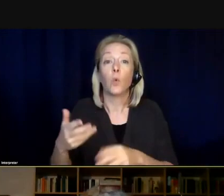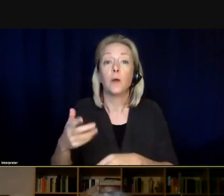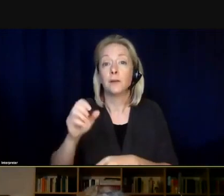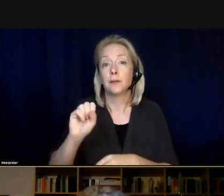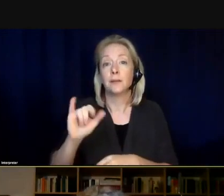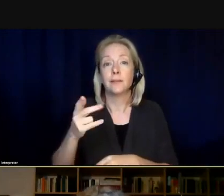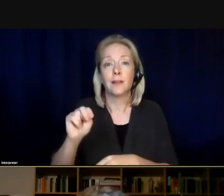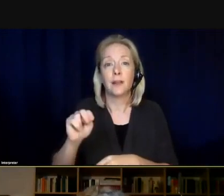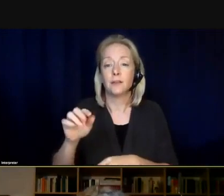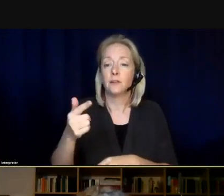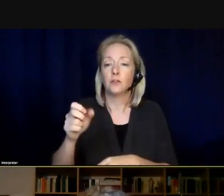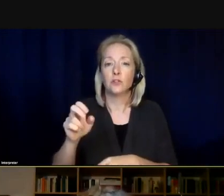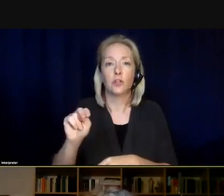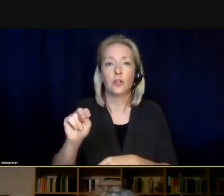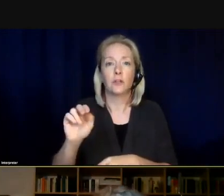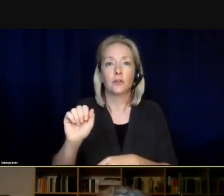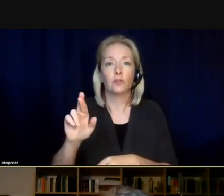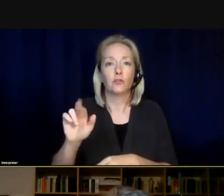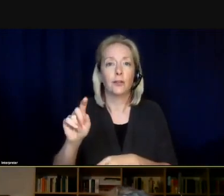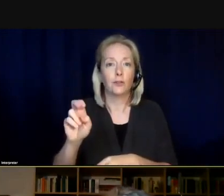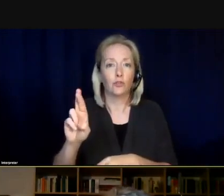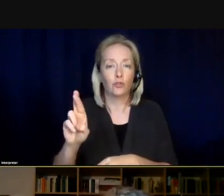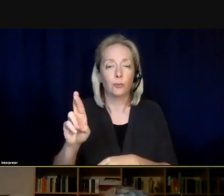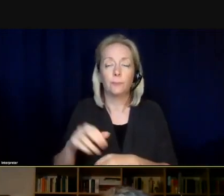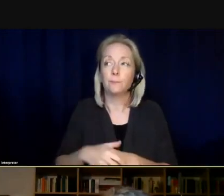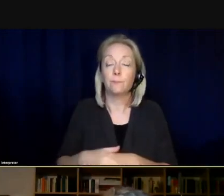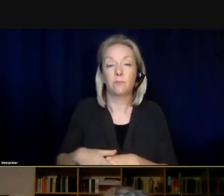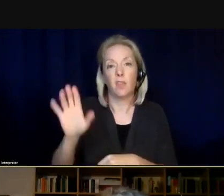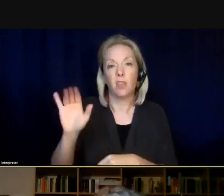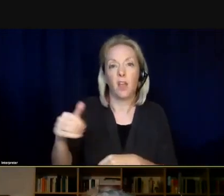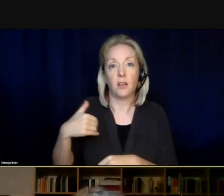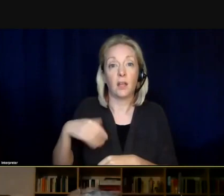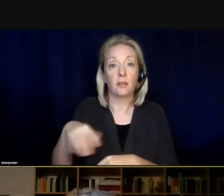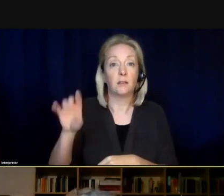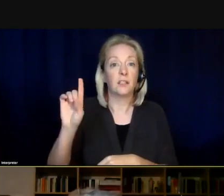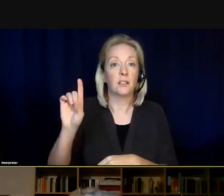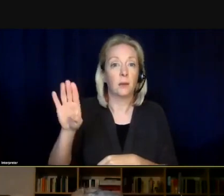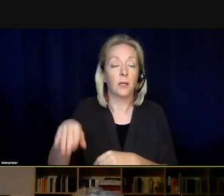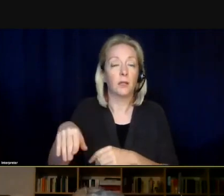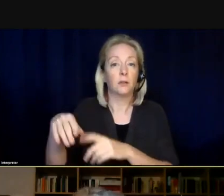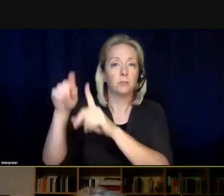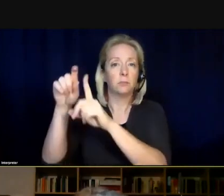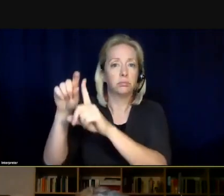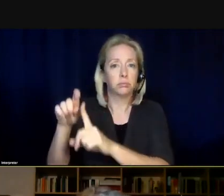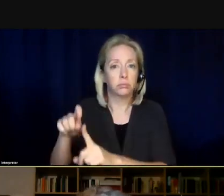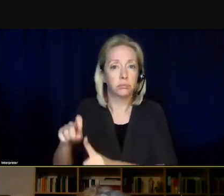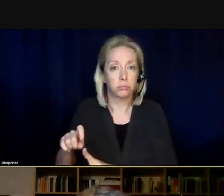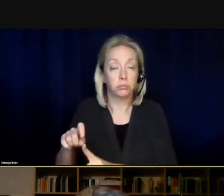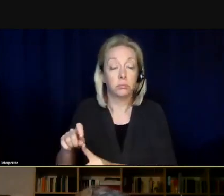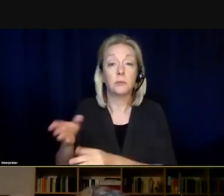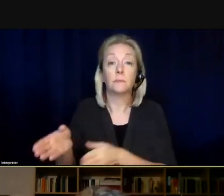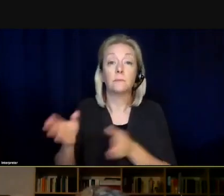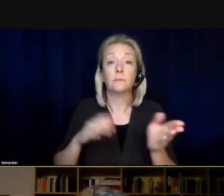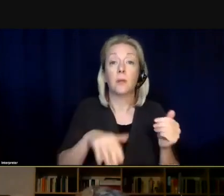I was developing one product, the sign generator, which had a database of entries, and ASL Clip and Create,